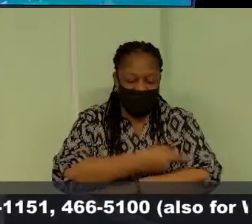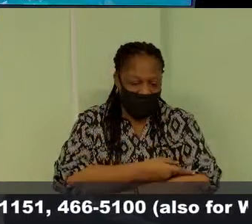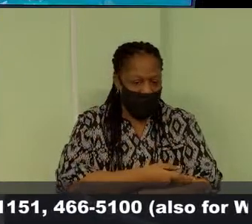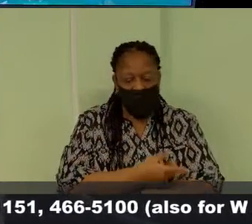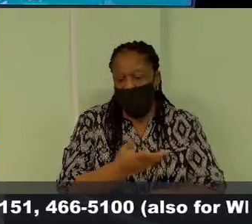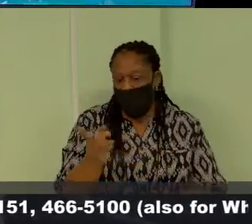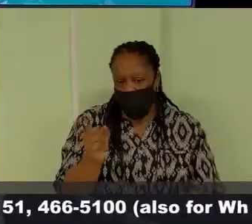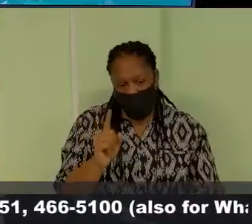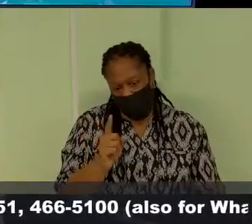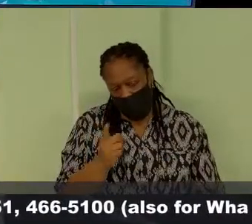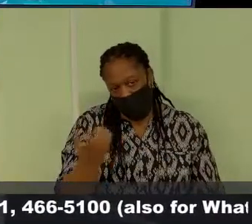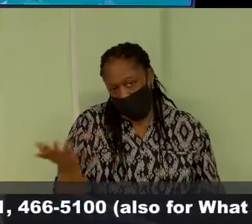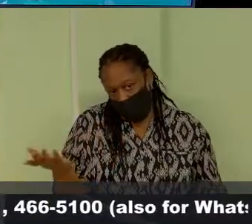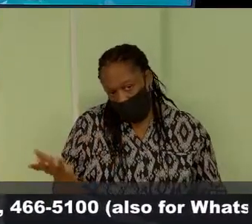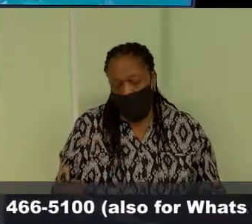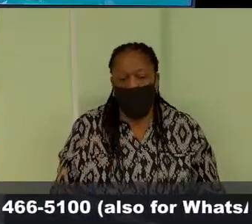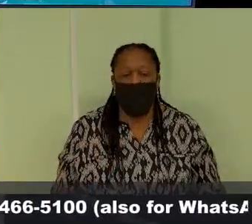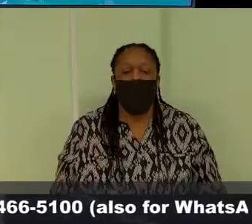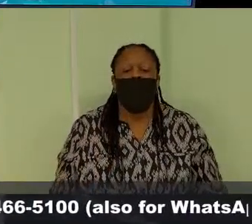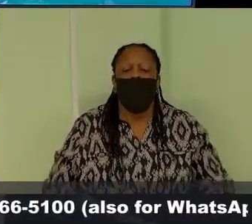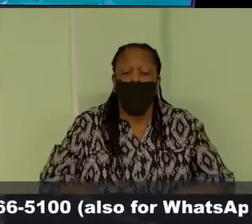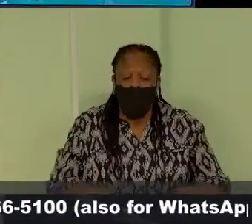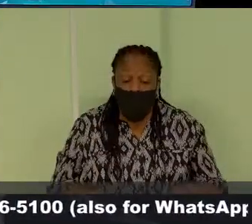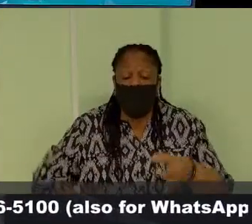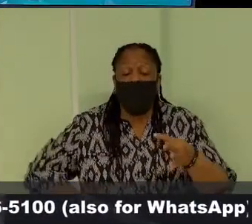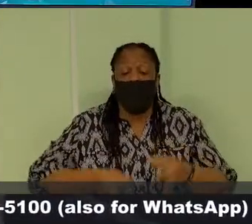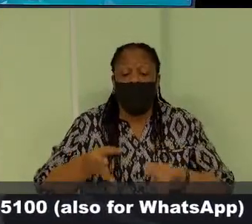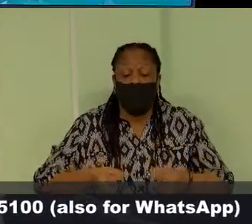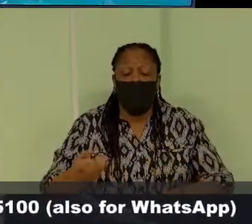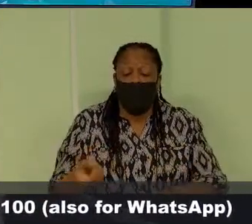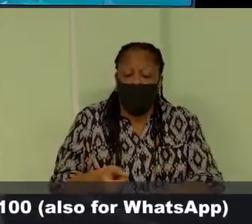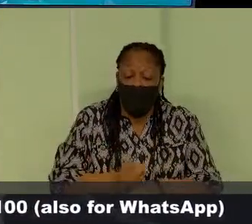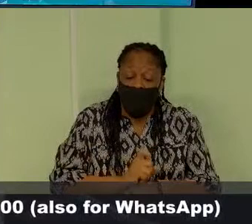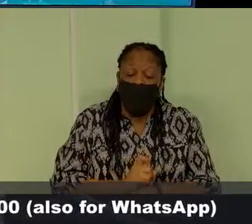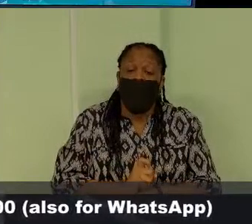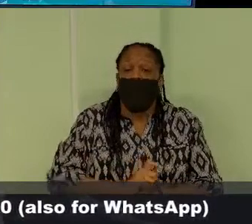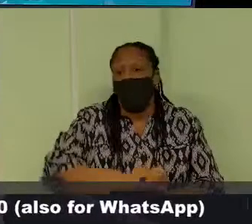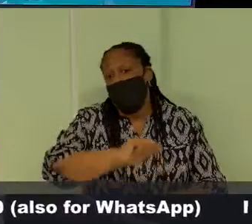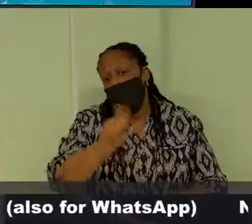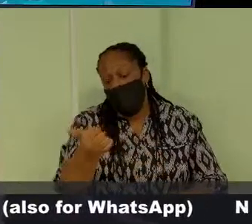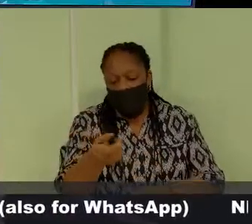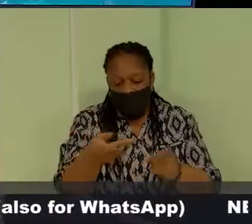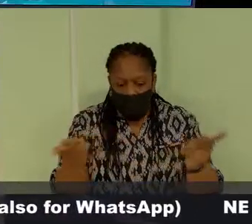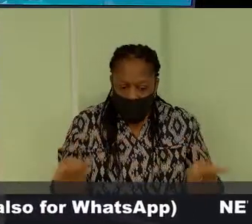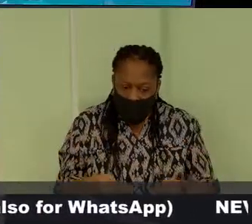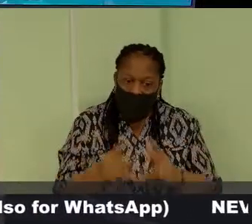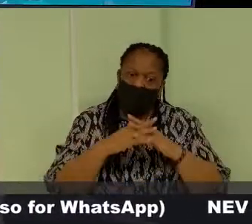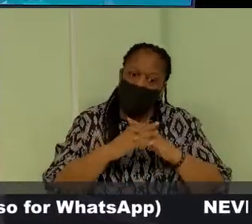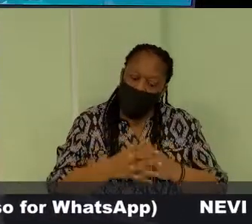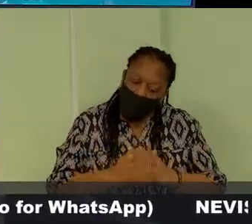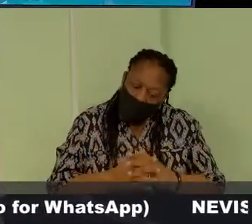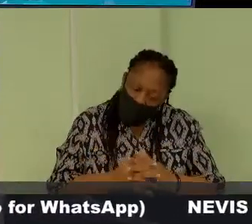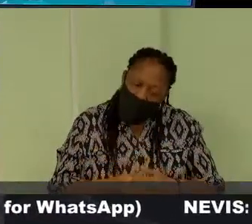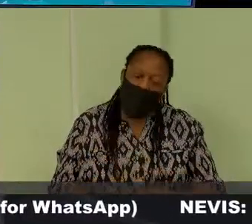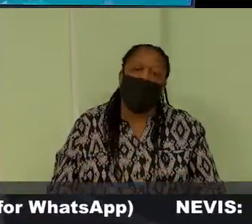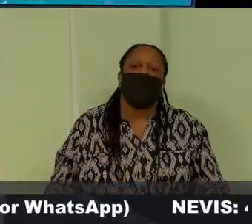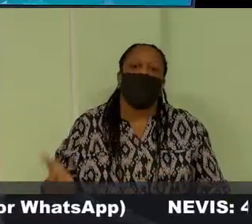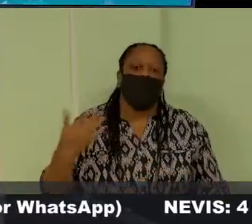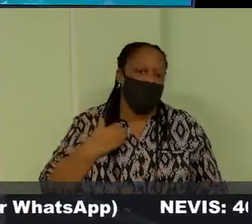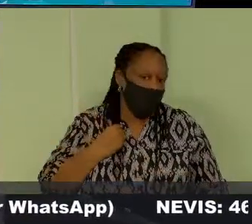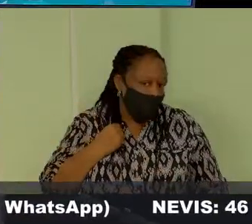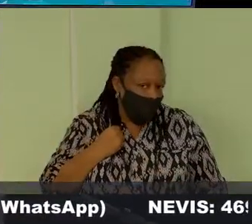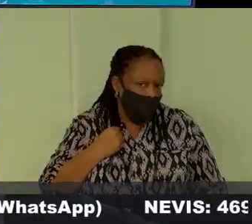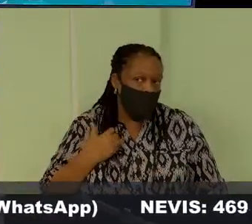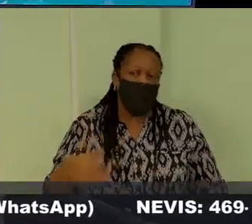us. And so we are looking at the Caribbean bubble as just one region. The same way, for example, persons can travel freely